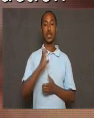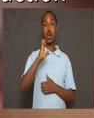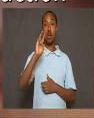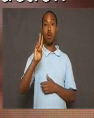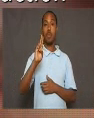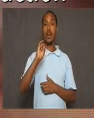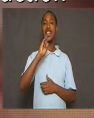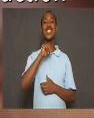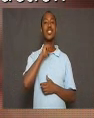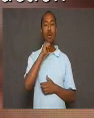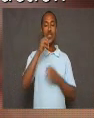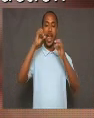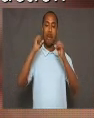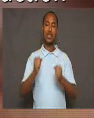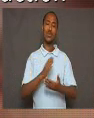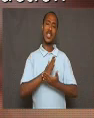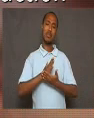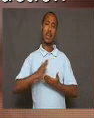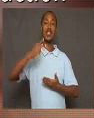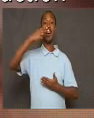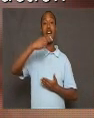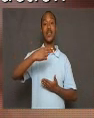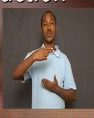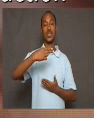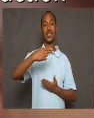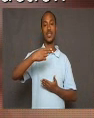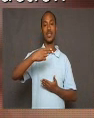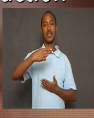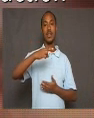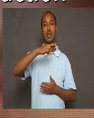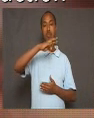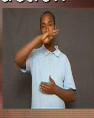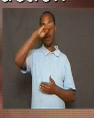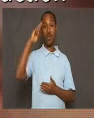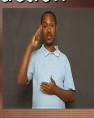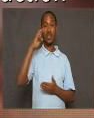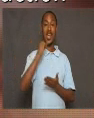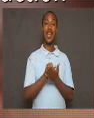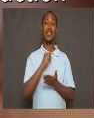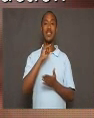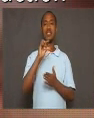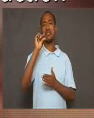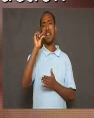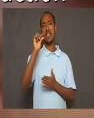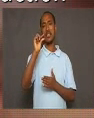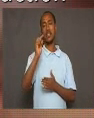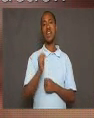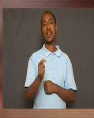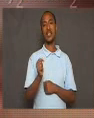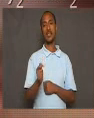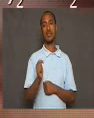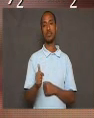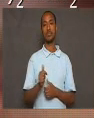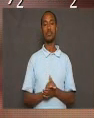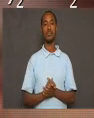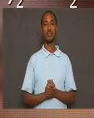Copper is not able to displace the hydrogen because it is less reactive.